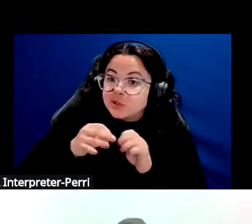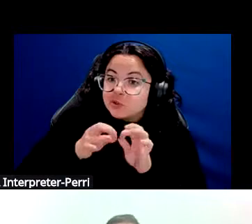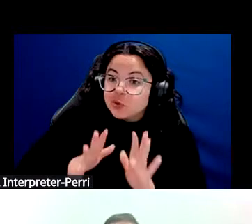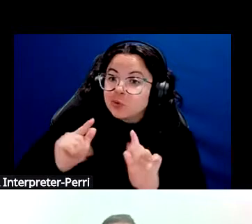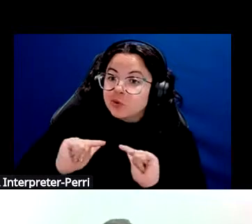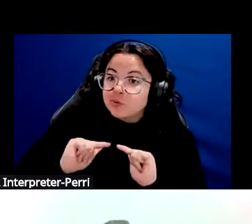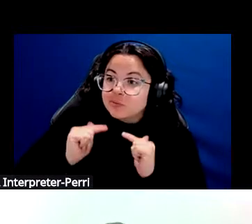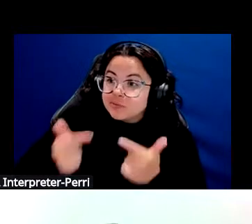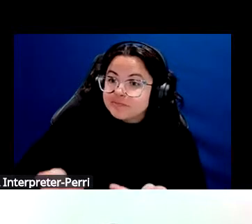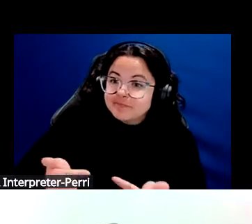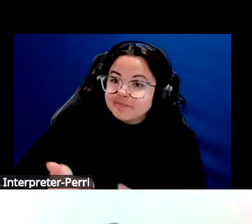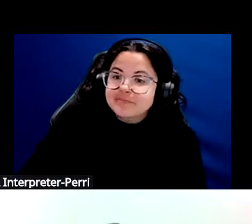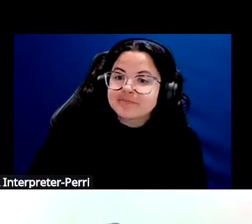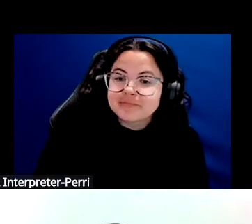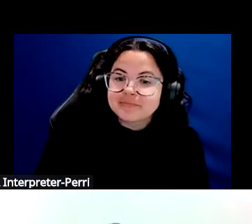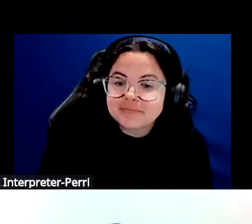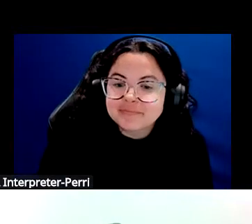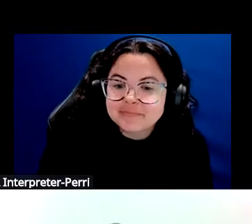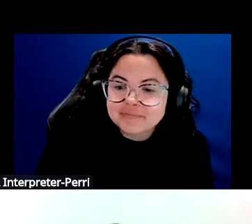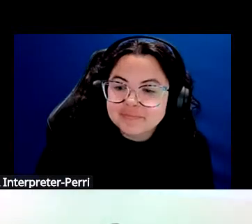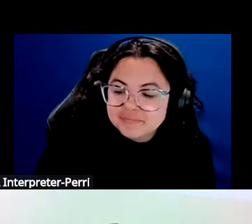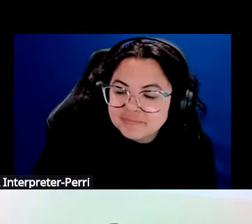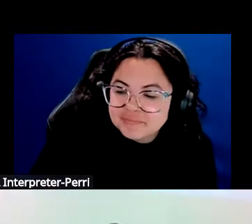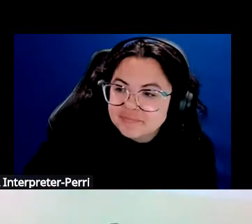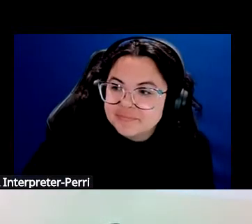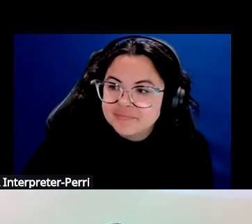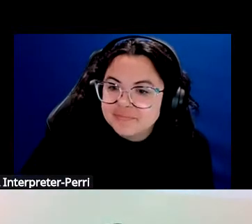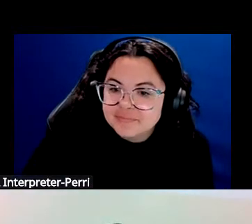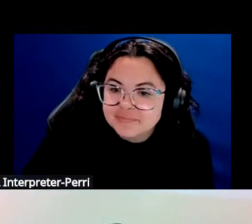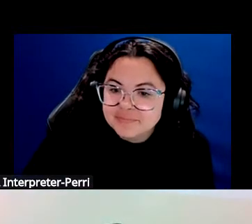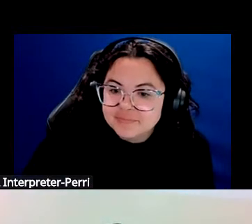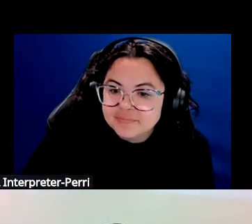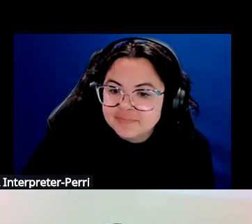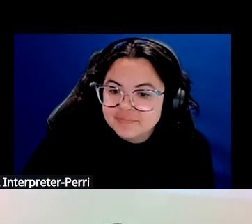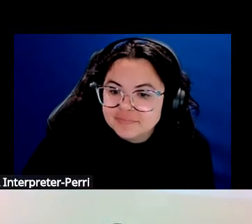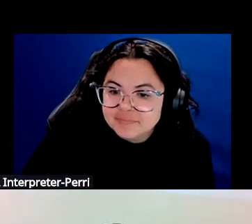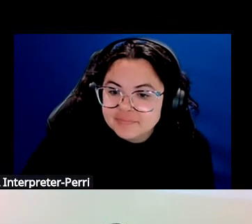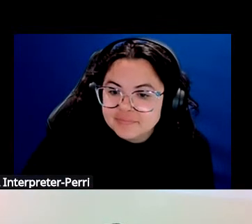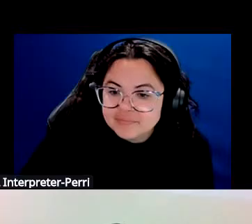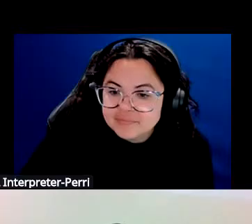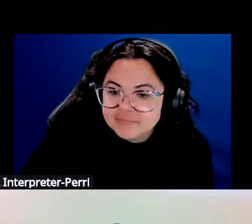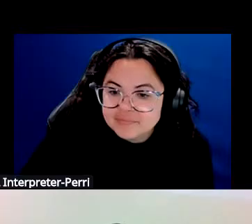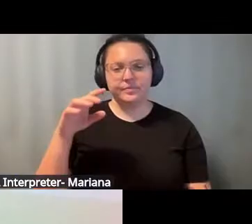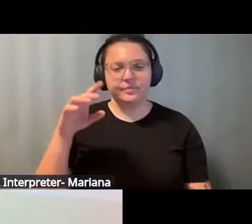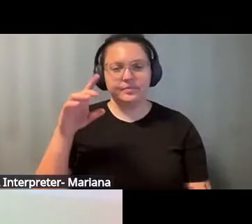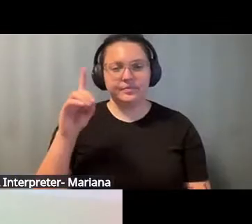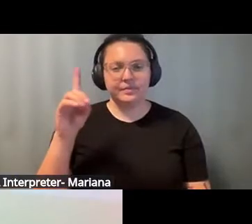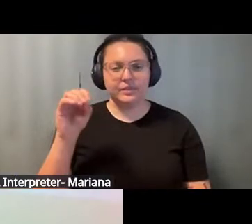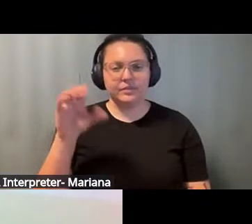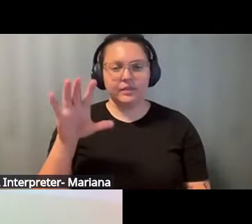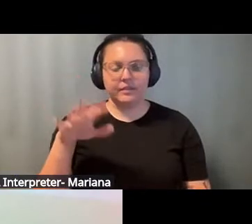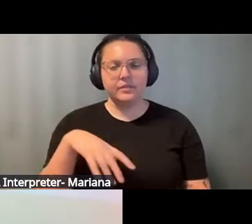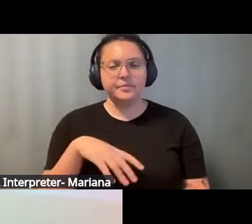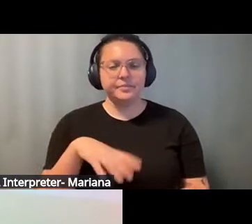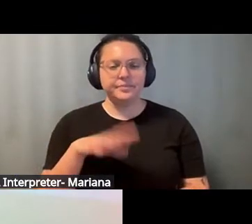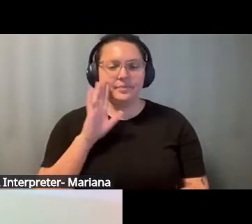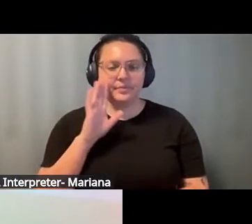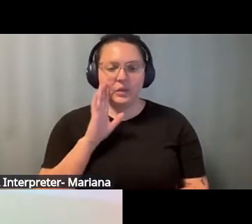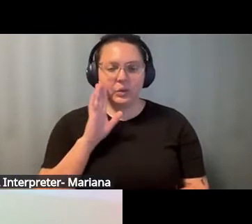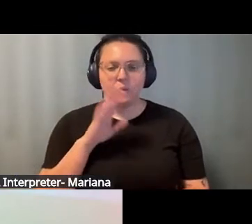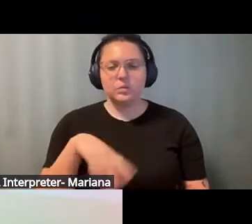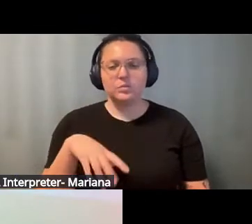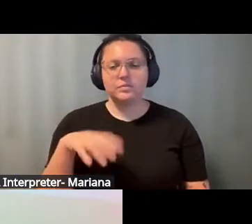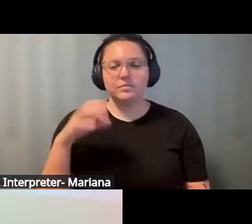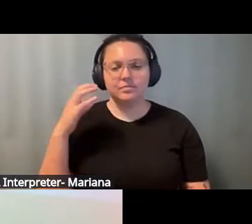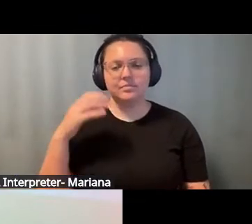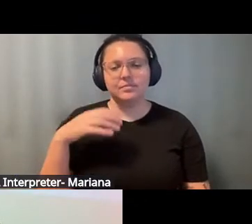Thank you. 5D05. Thank you, Chairwoman. This is Salvador, Commissioner for 5D05, North